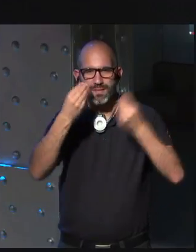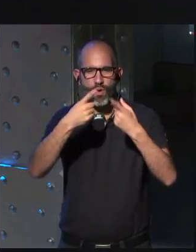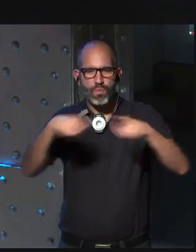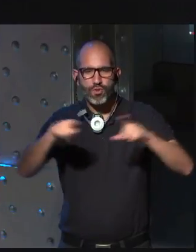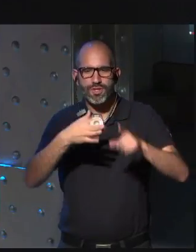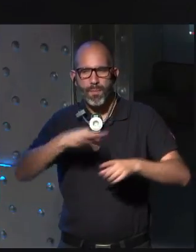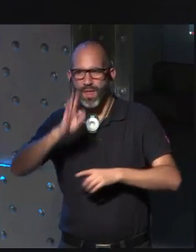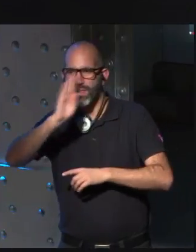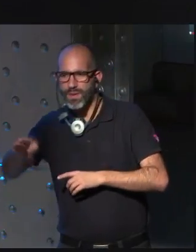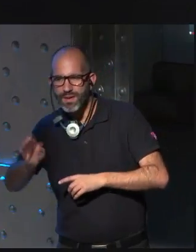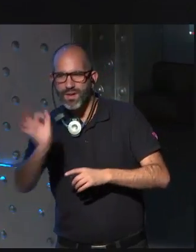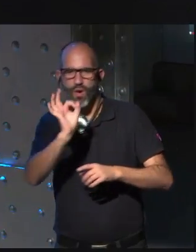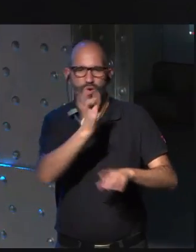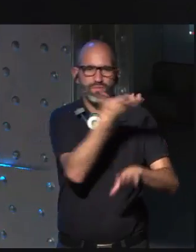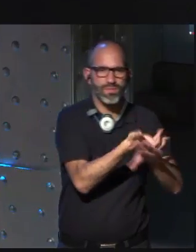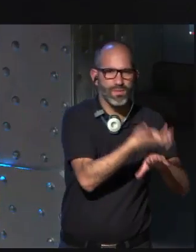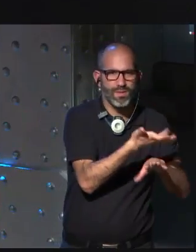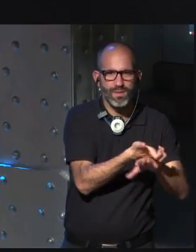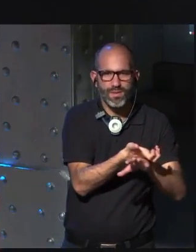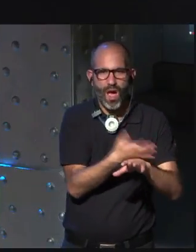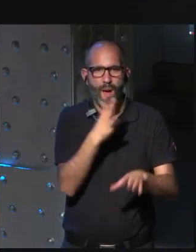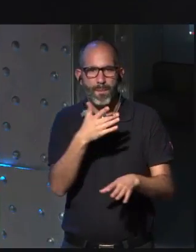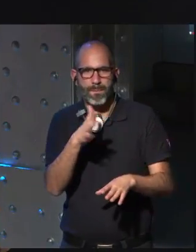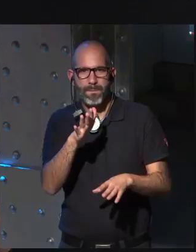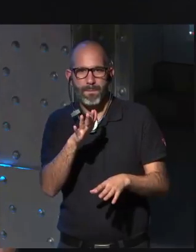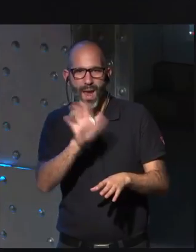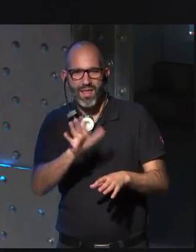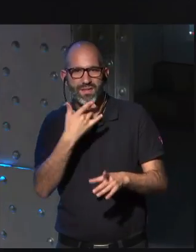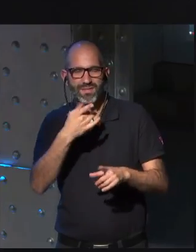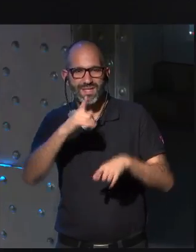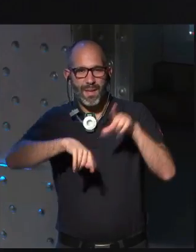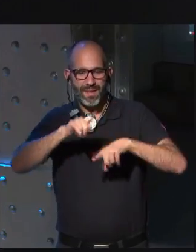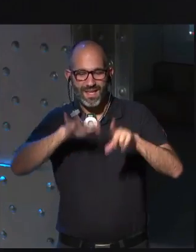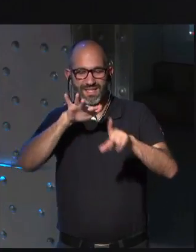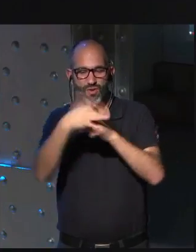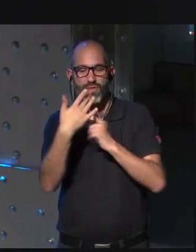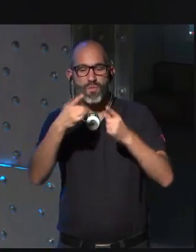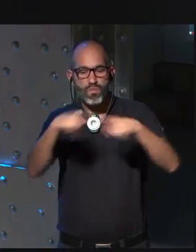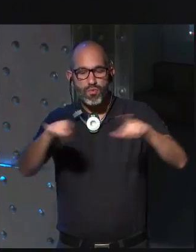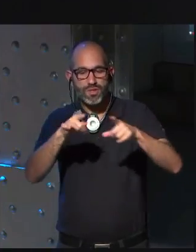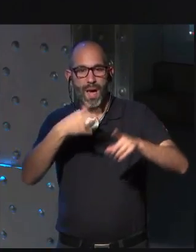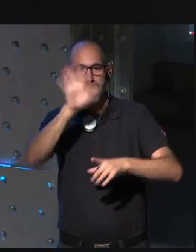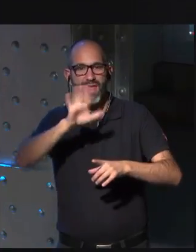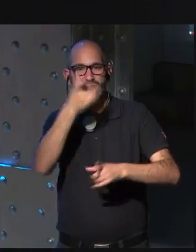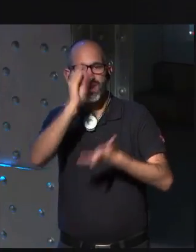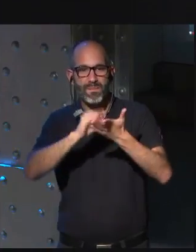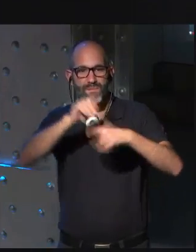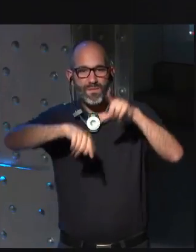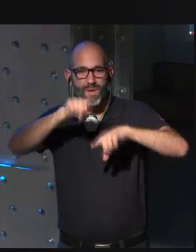of our creation comes from live and some part comes from records. But we might have an influence from